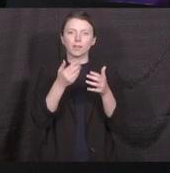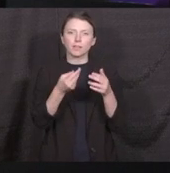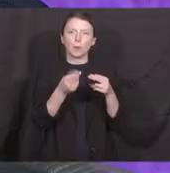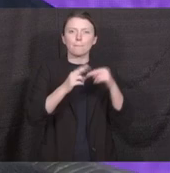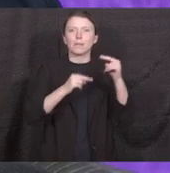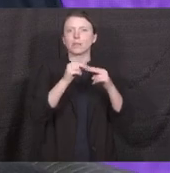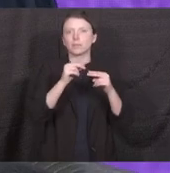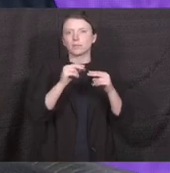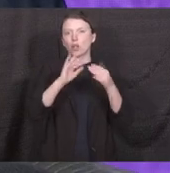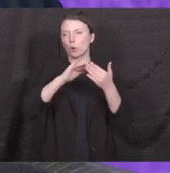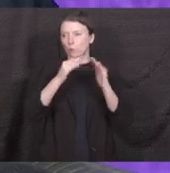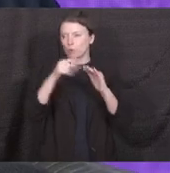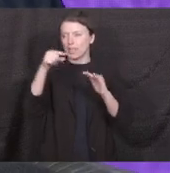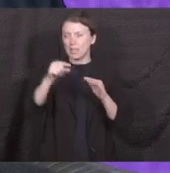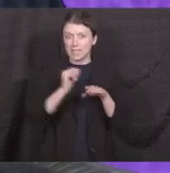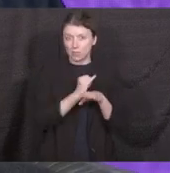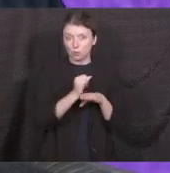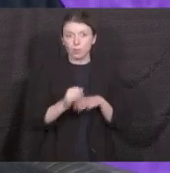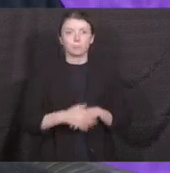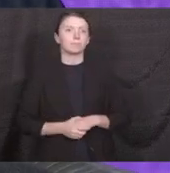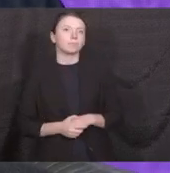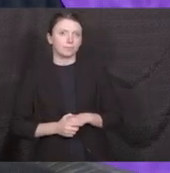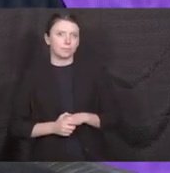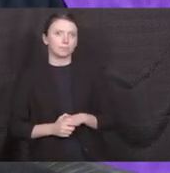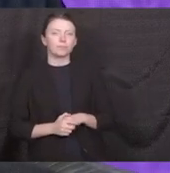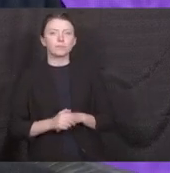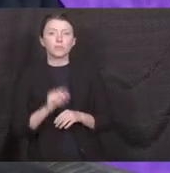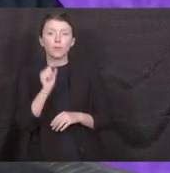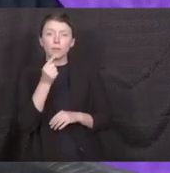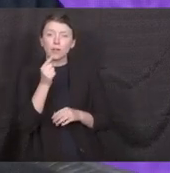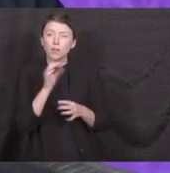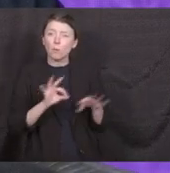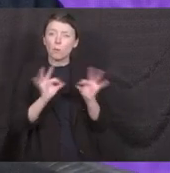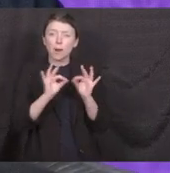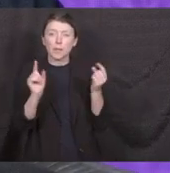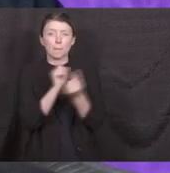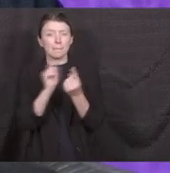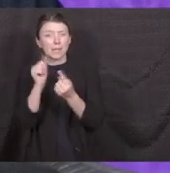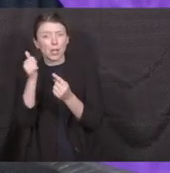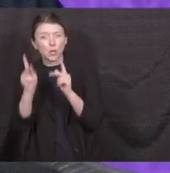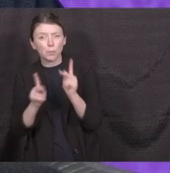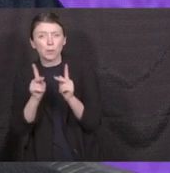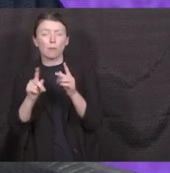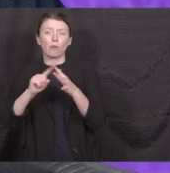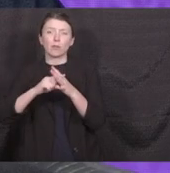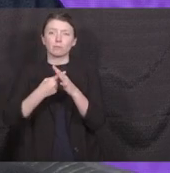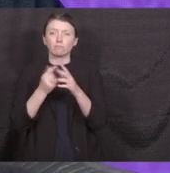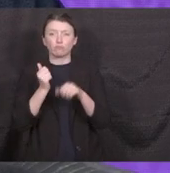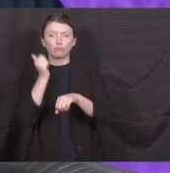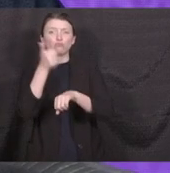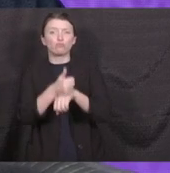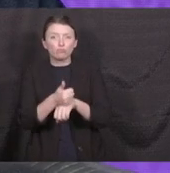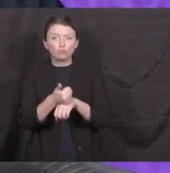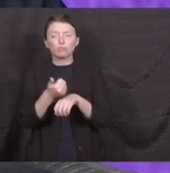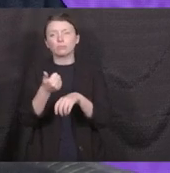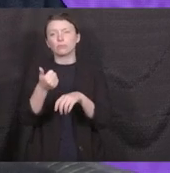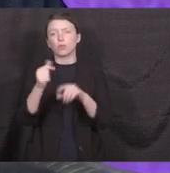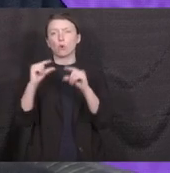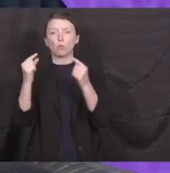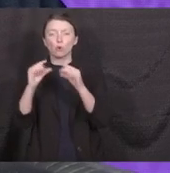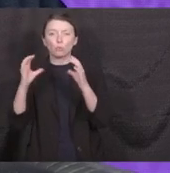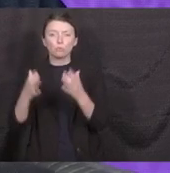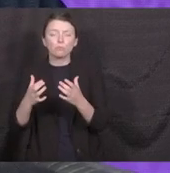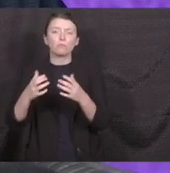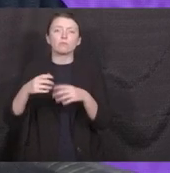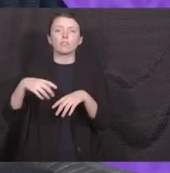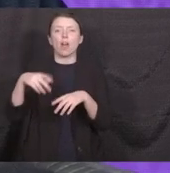industry? Well, first thing you have to do is meet these other people and get in groups and start working out ideas.